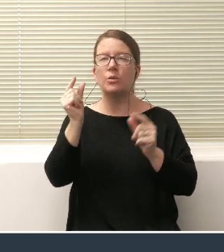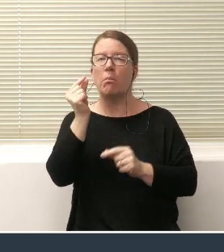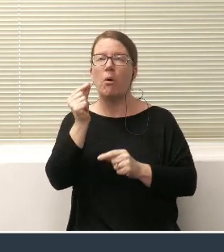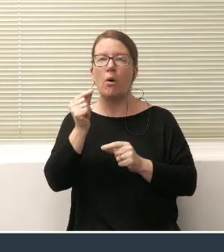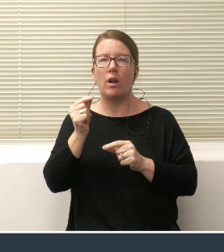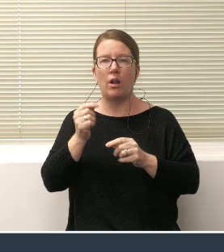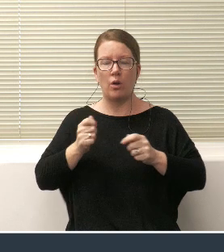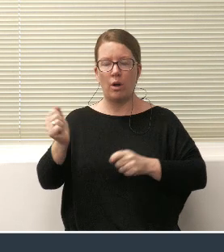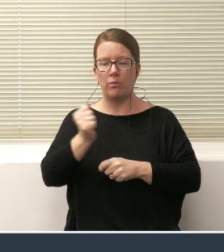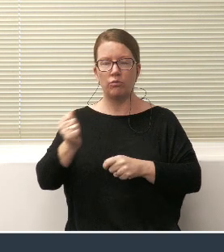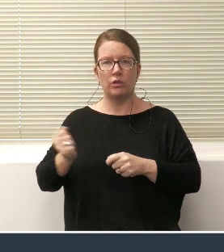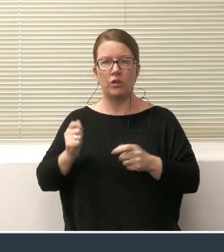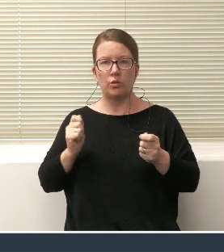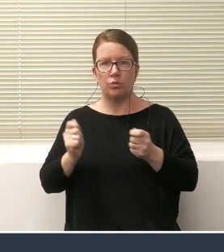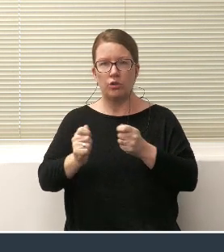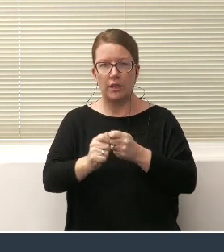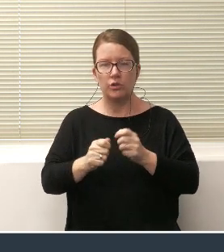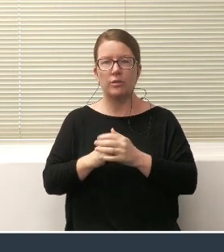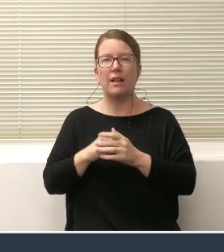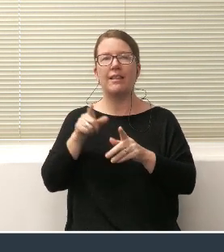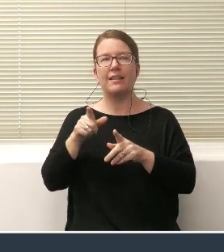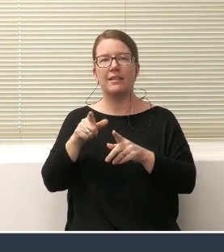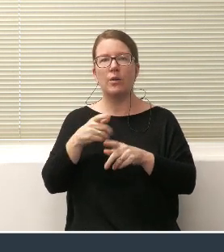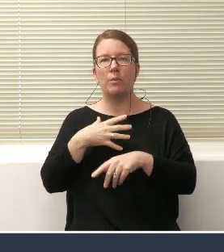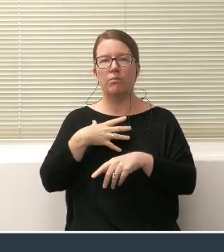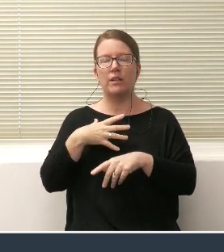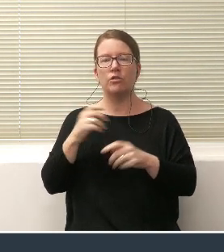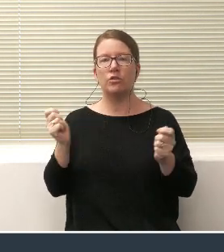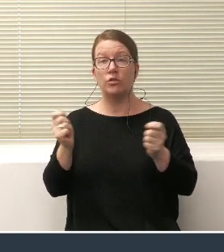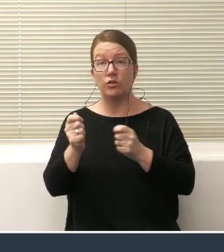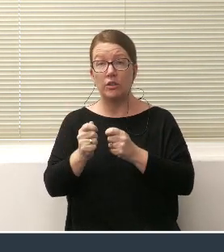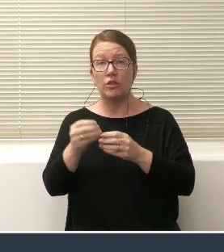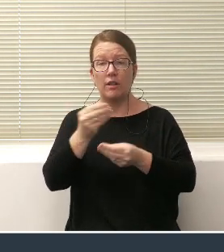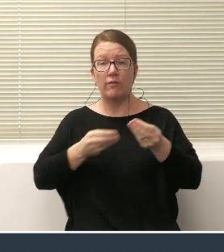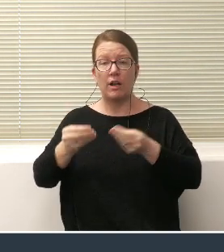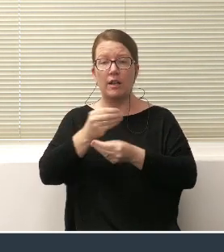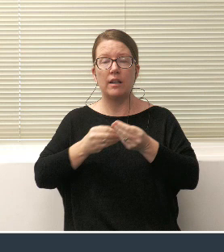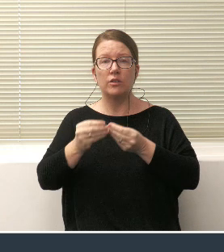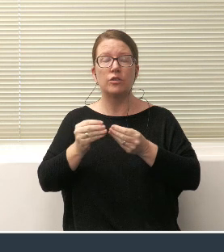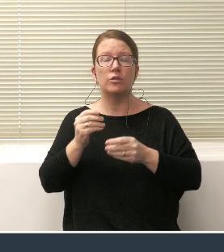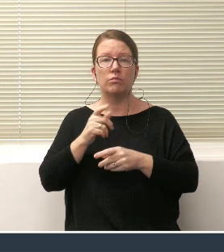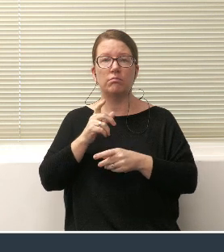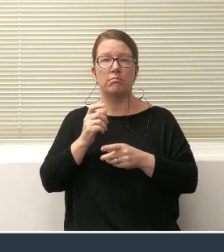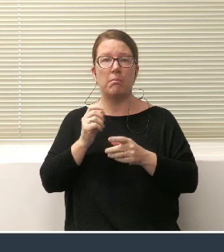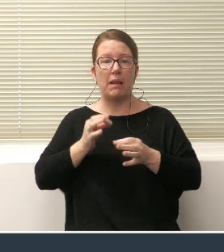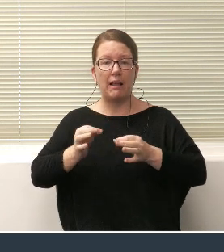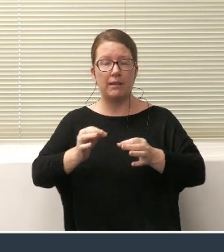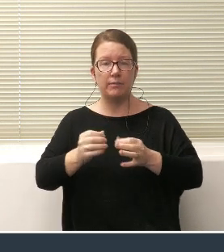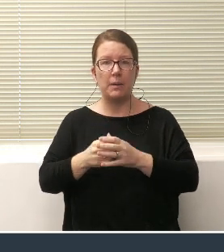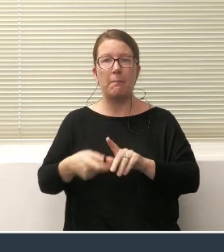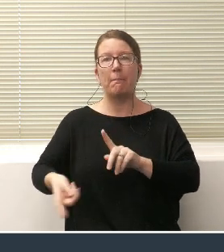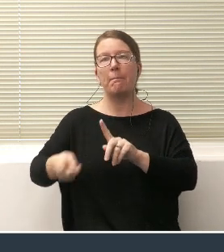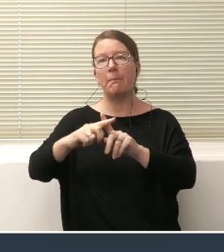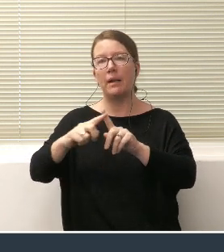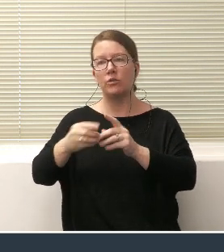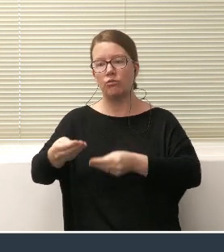amendments. These are recommended changes to the financial information underlying the 3-year plan, and also the rollback of the